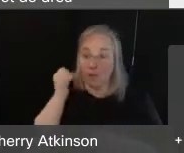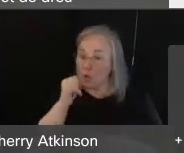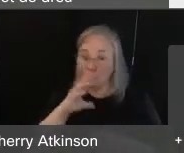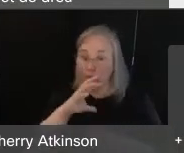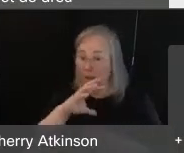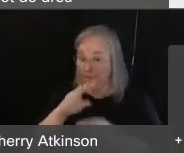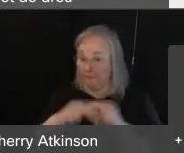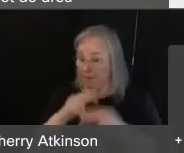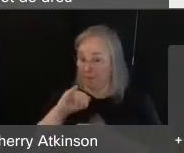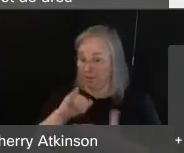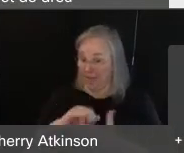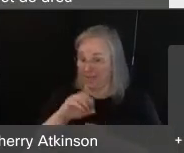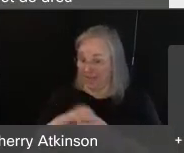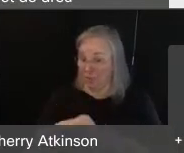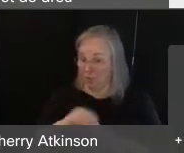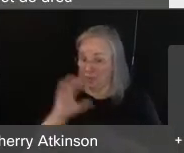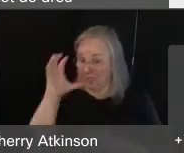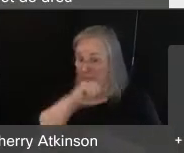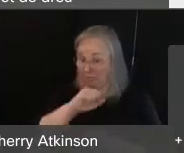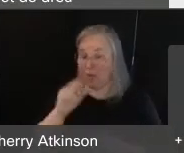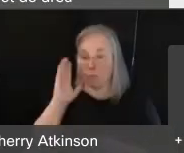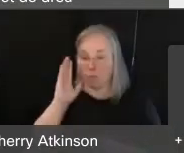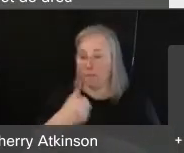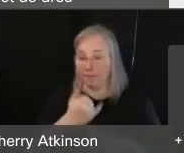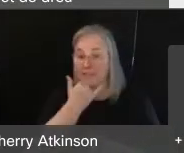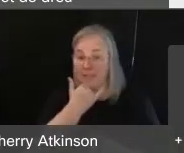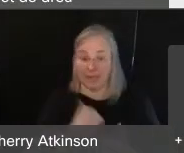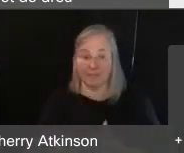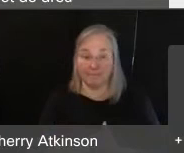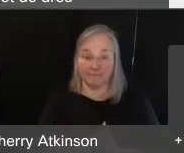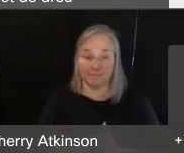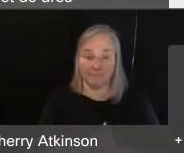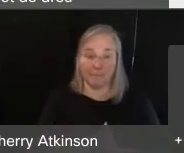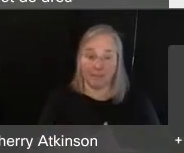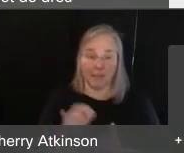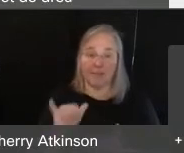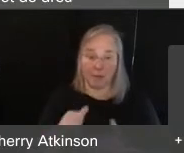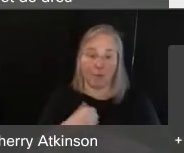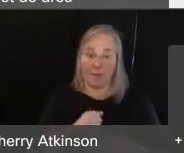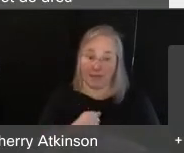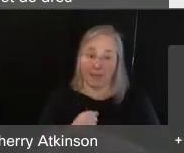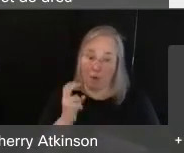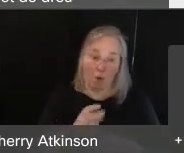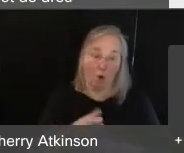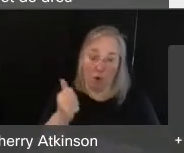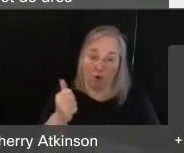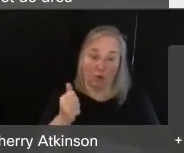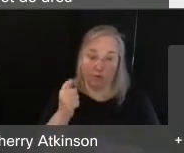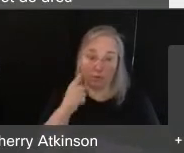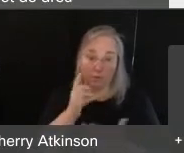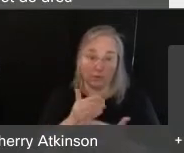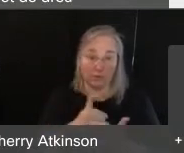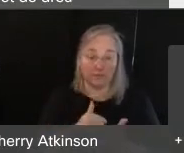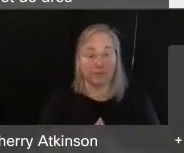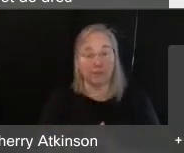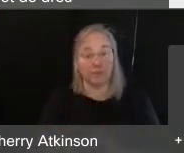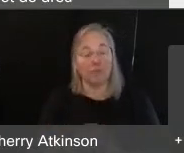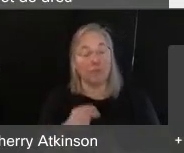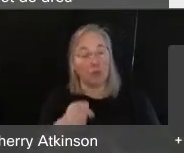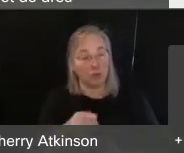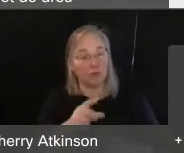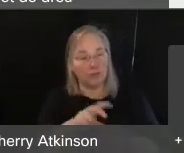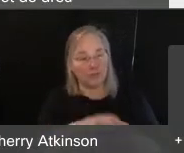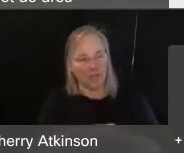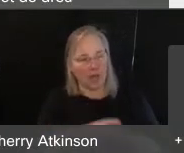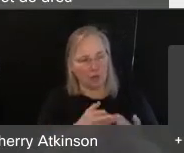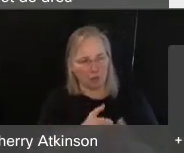we're going to make a mistake, and we will make the situation much more difficult. So if we look at all of the, and you sat through, I think